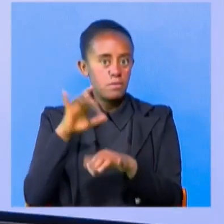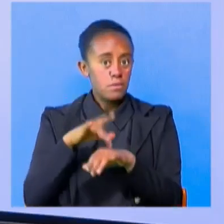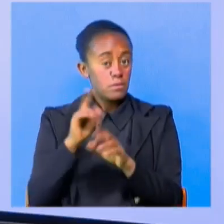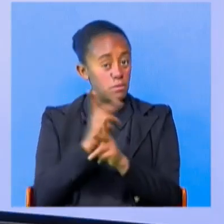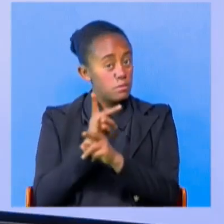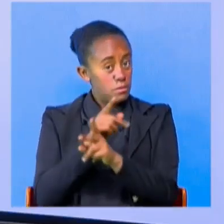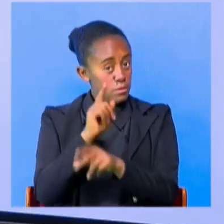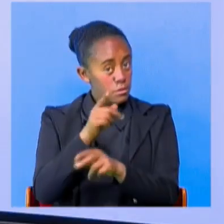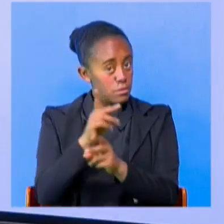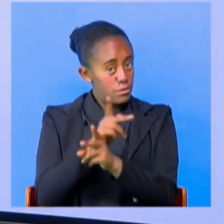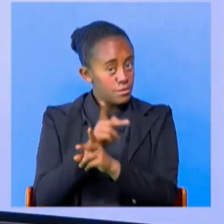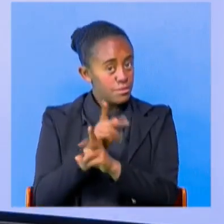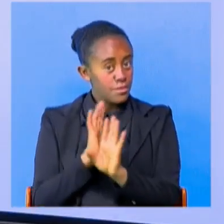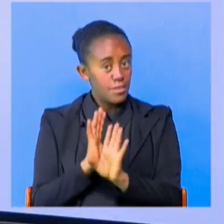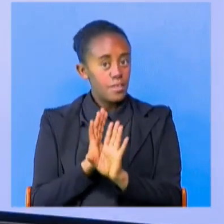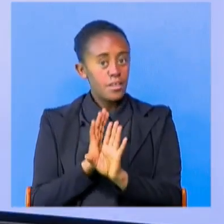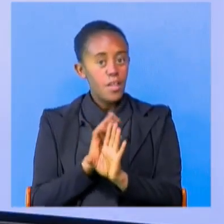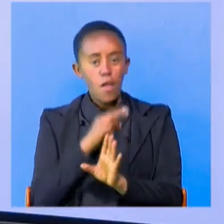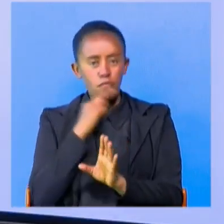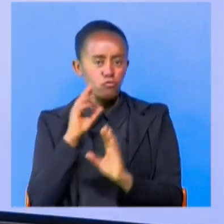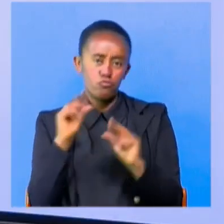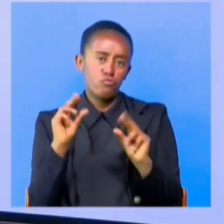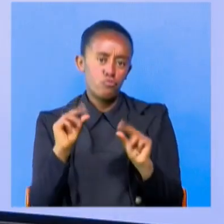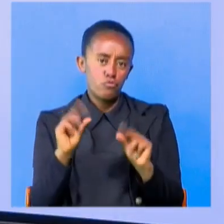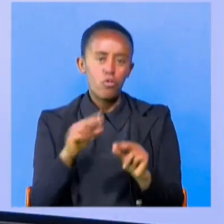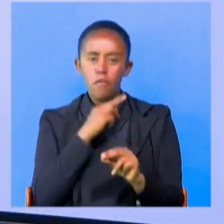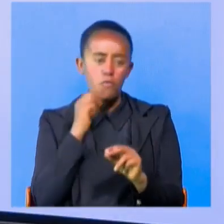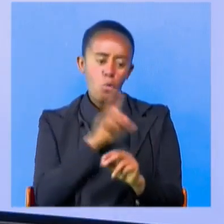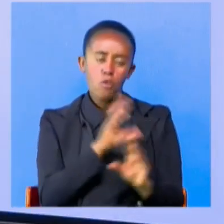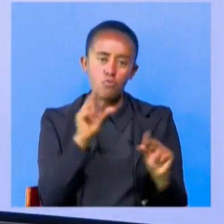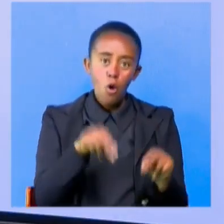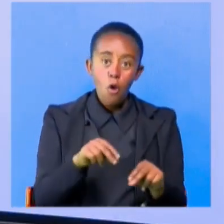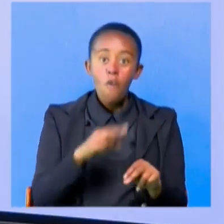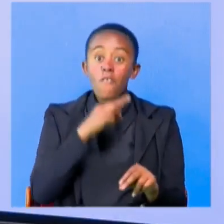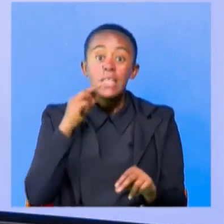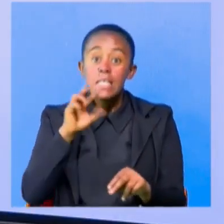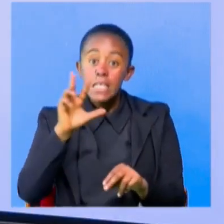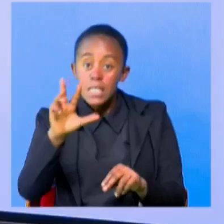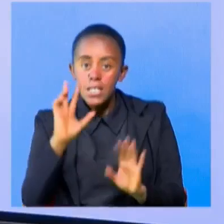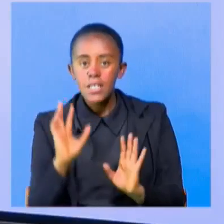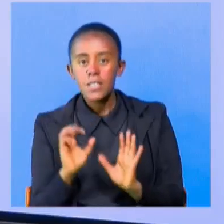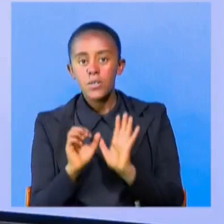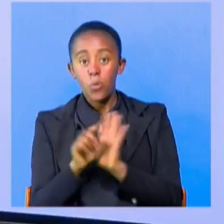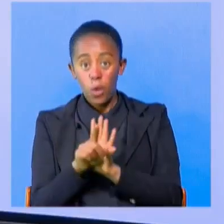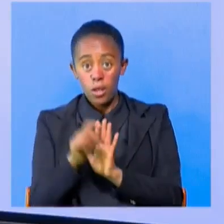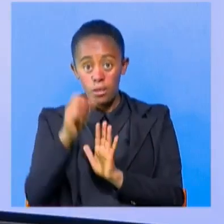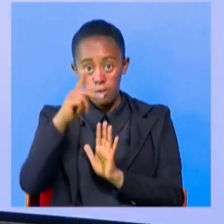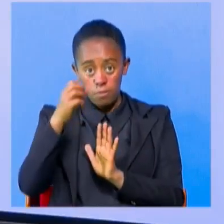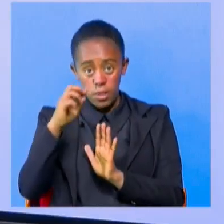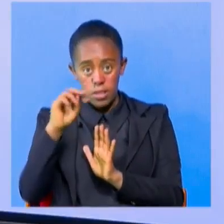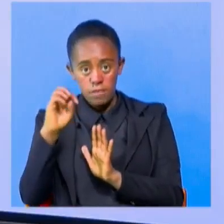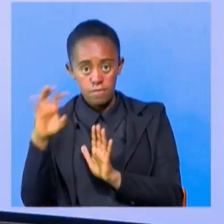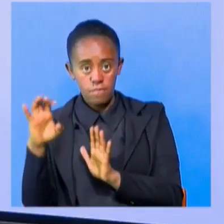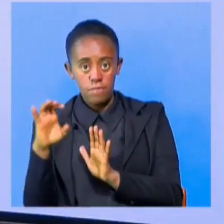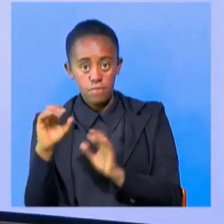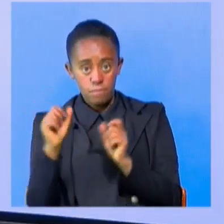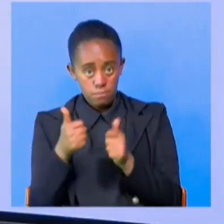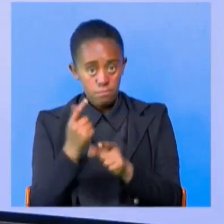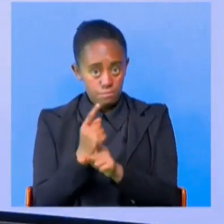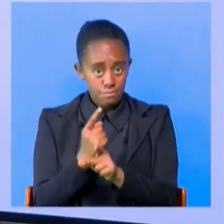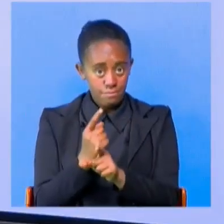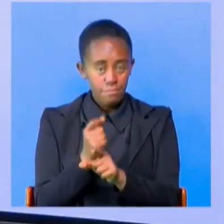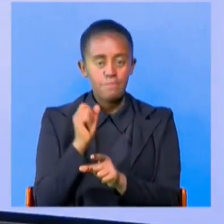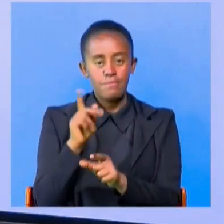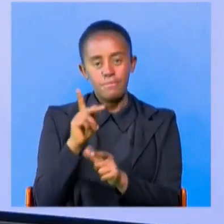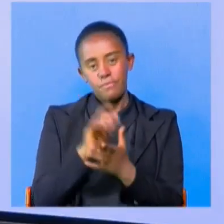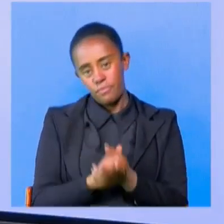careful, students. Don't use V2, don't use V1. In the case of what? Passive construction only. Right? Let me give you